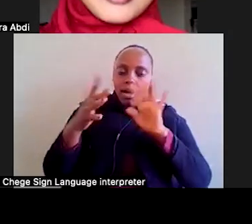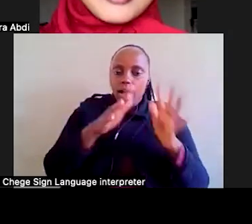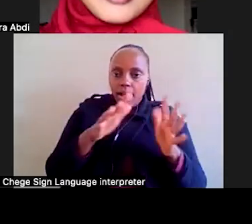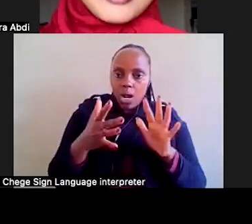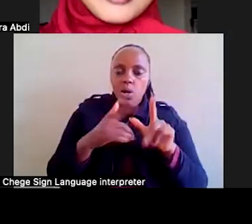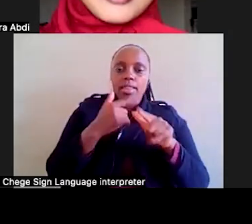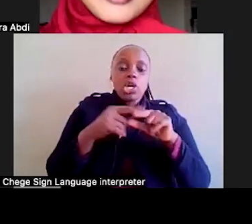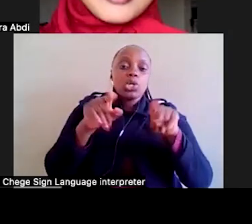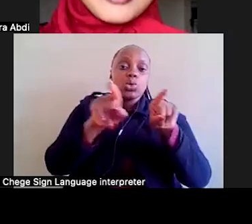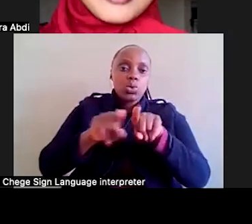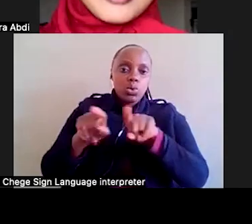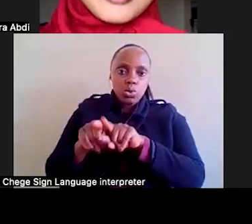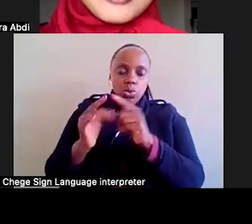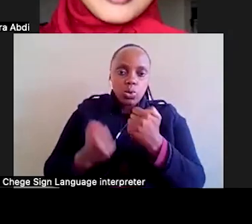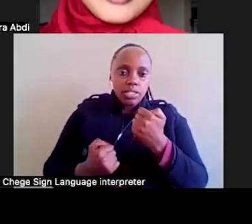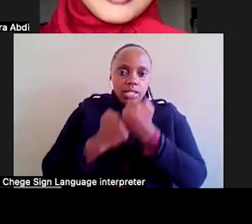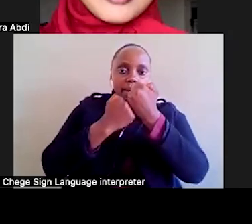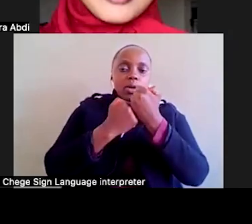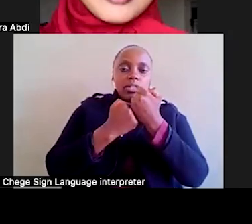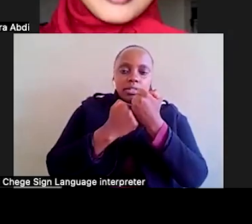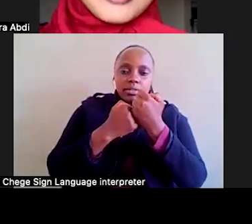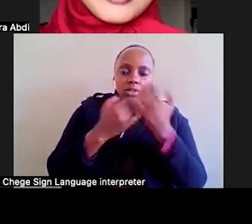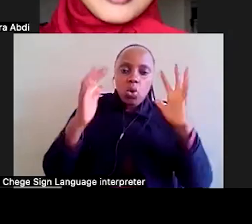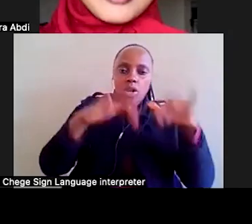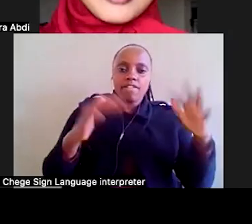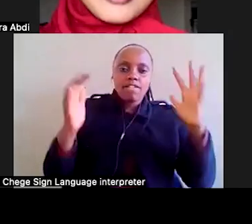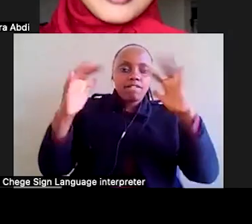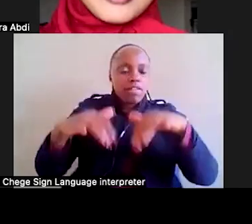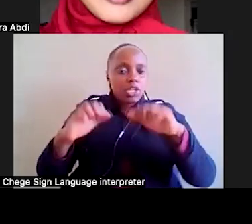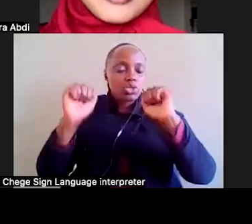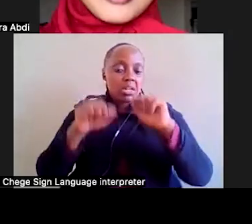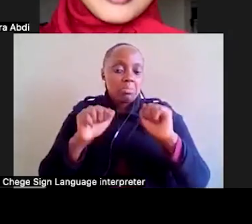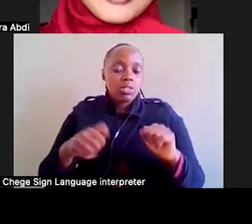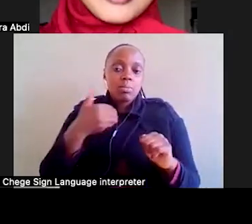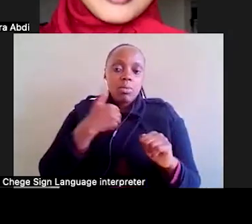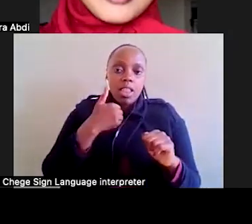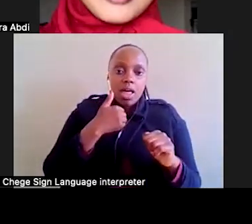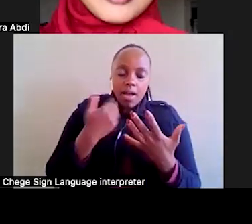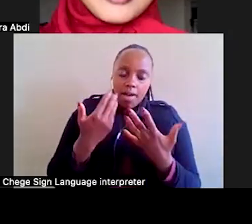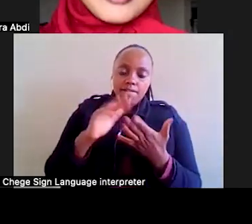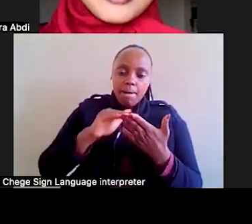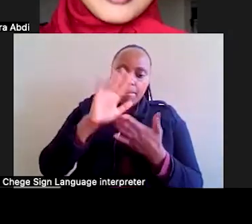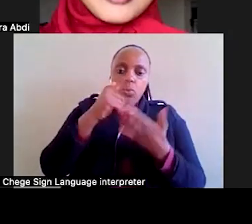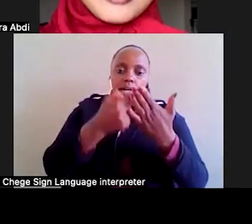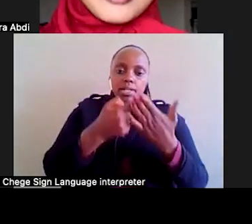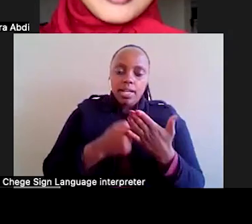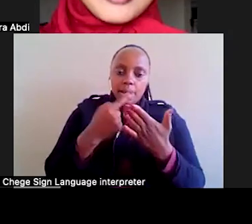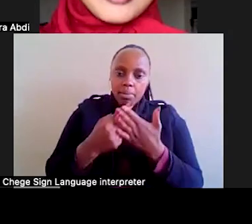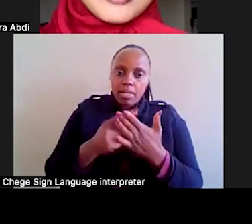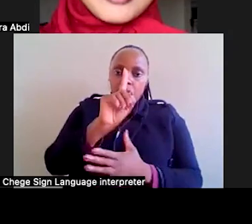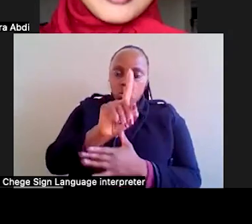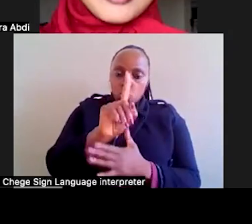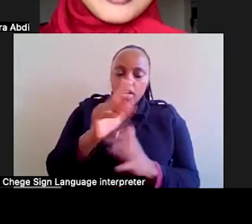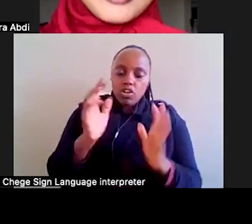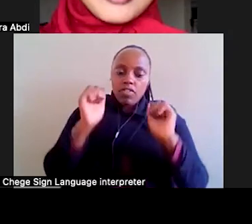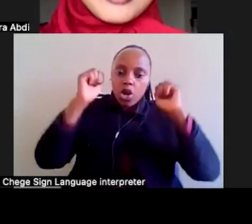And we also supported conventions where they would be able to have more deliberations. And in one of the